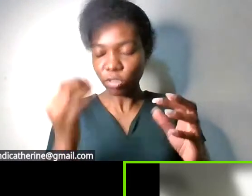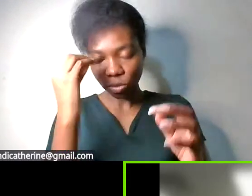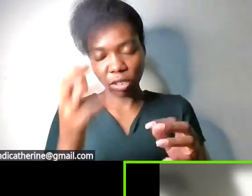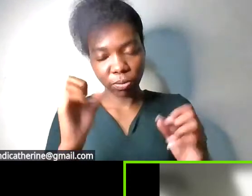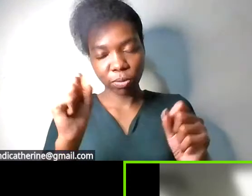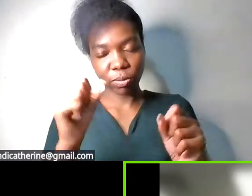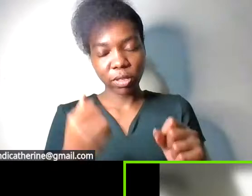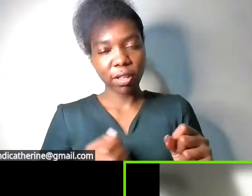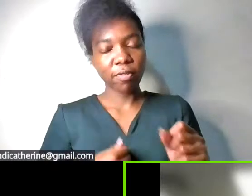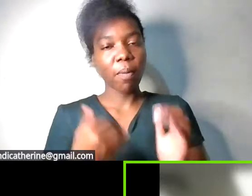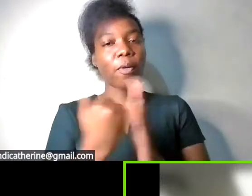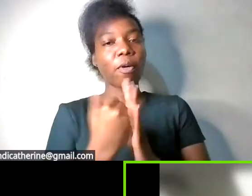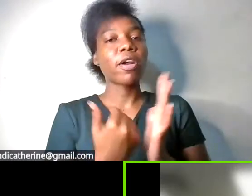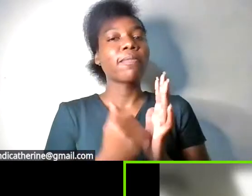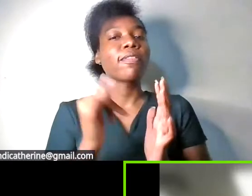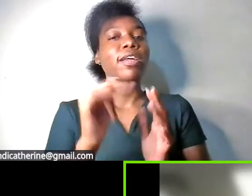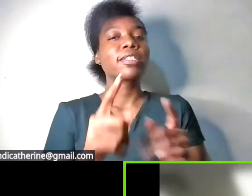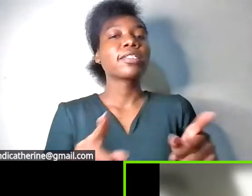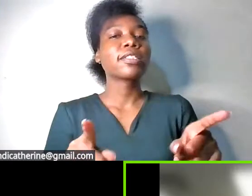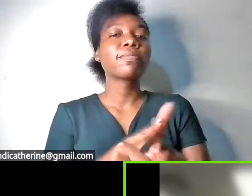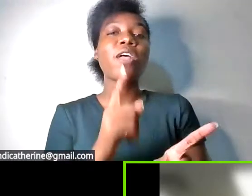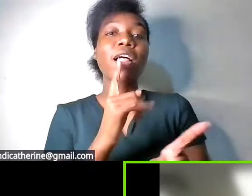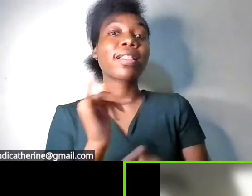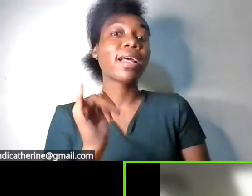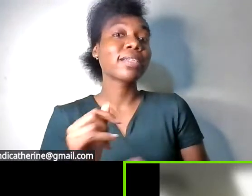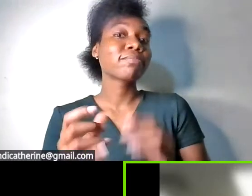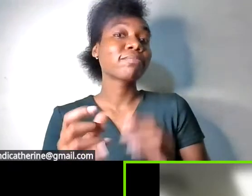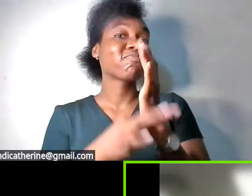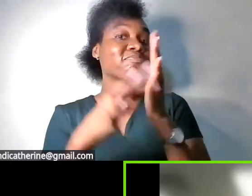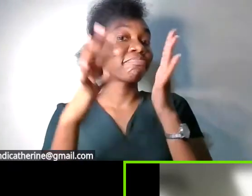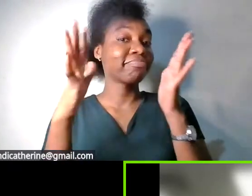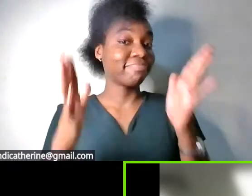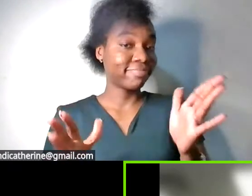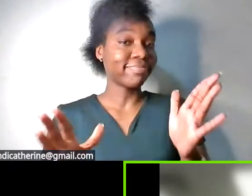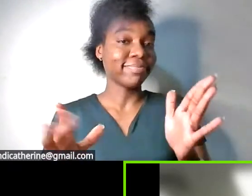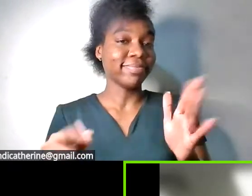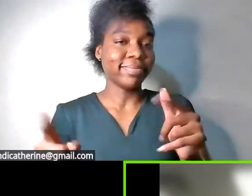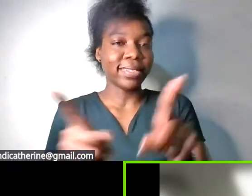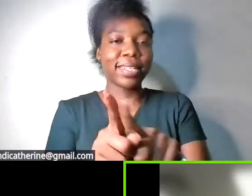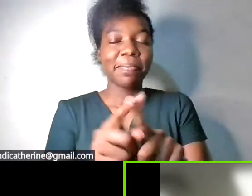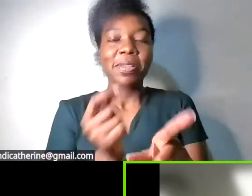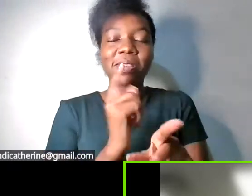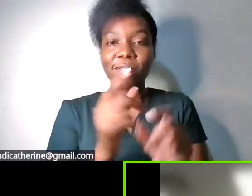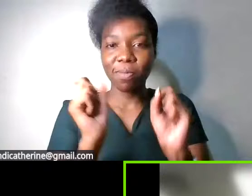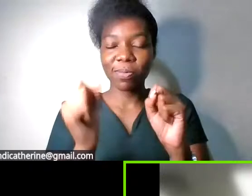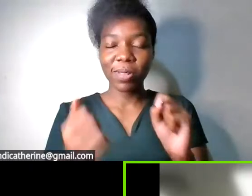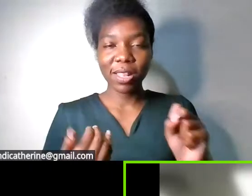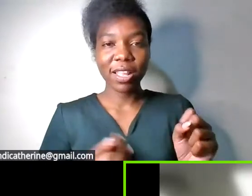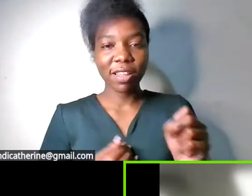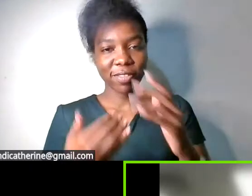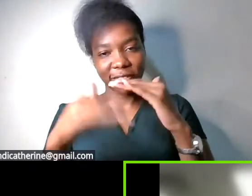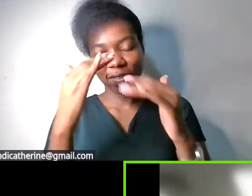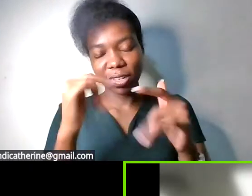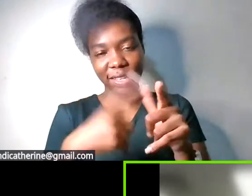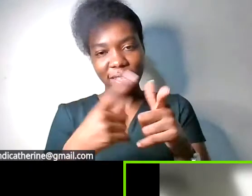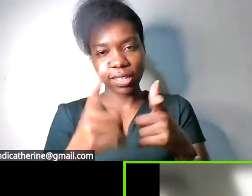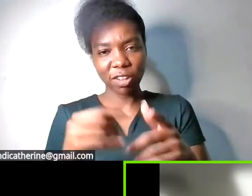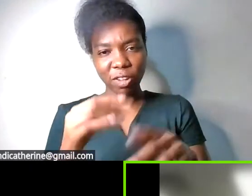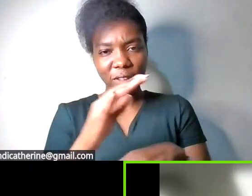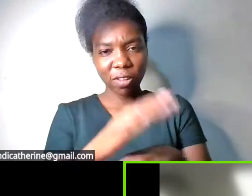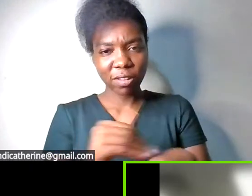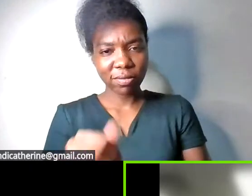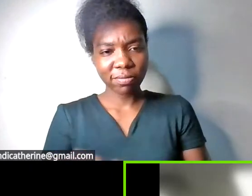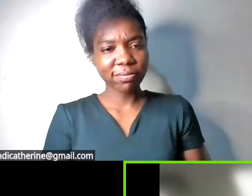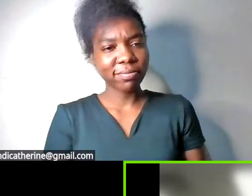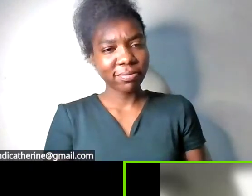Now, again, that has been extremely popular as well. So we also partnered with one more university, and that's called OCAD, the #1 visual arts